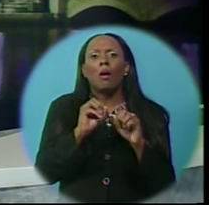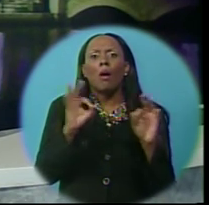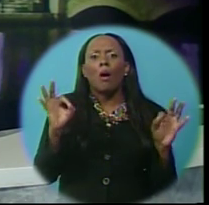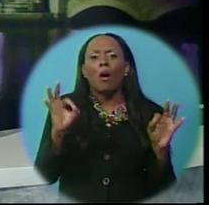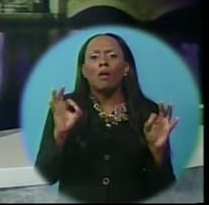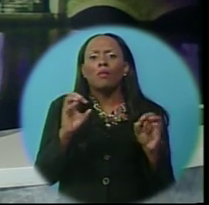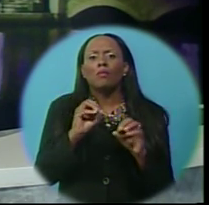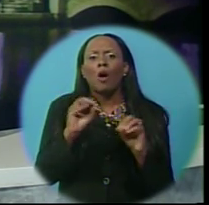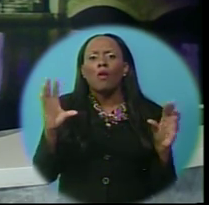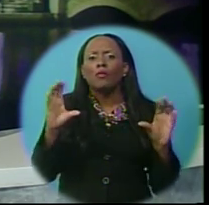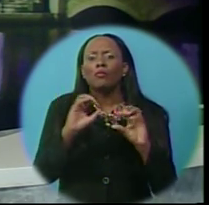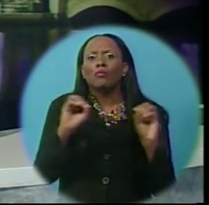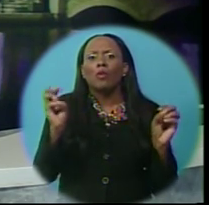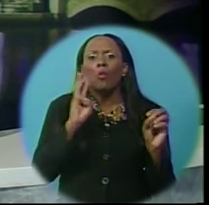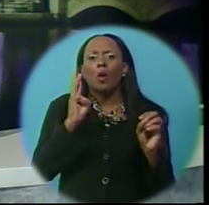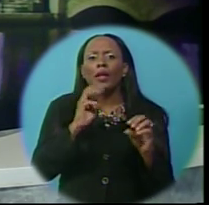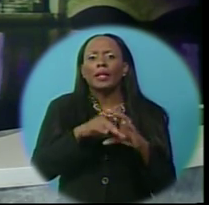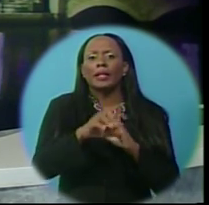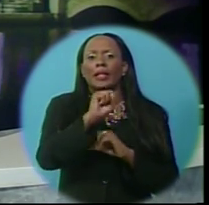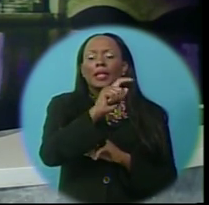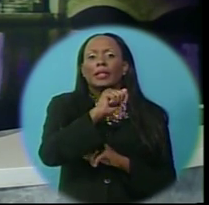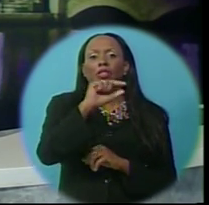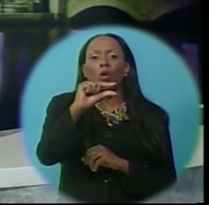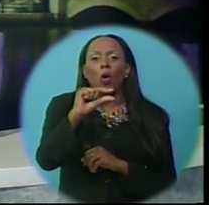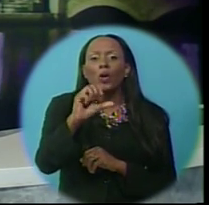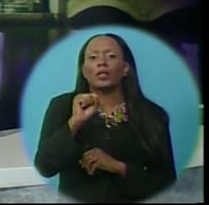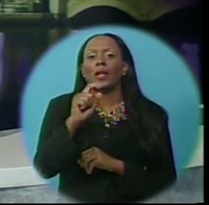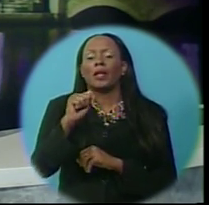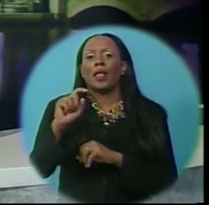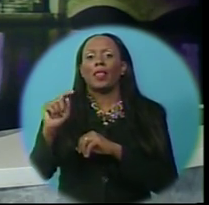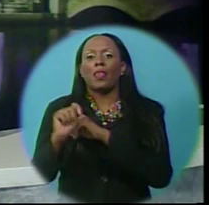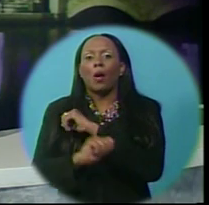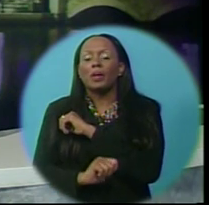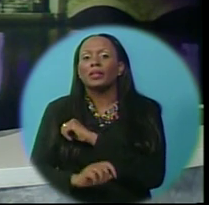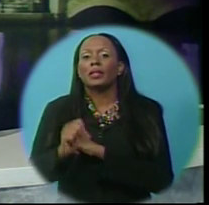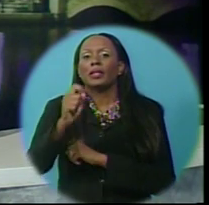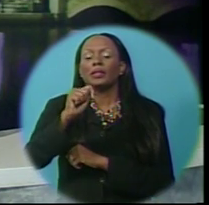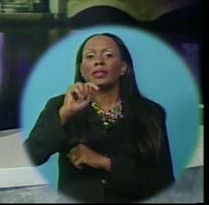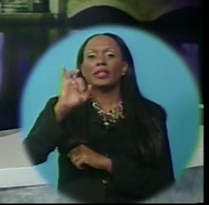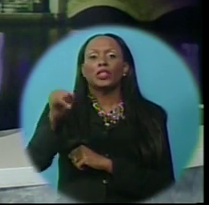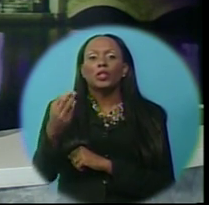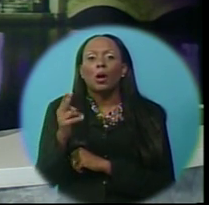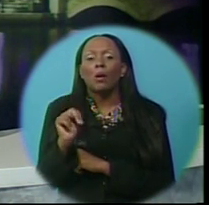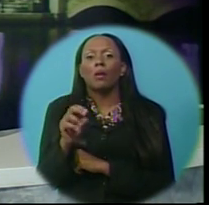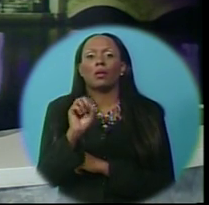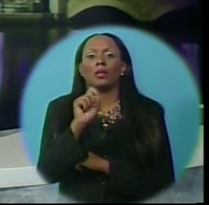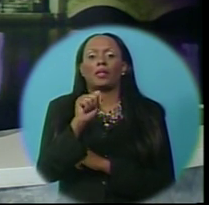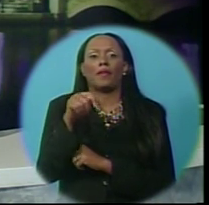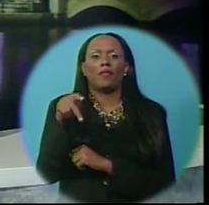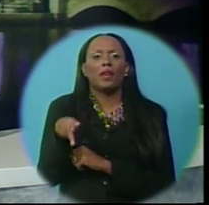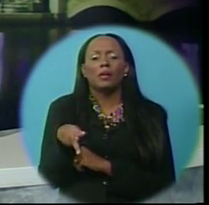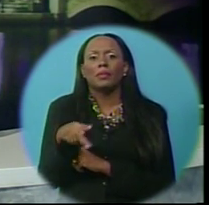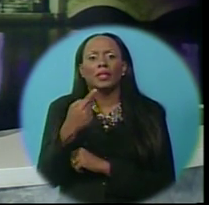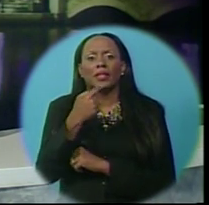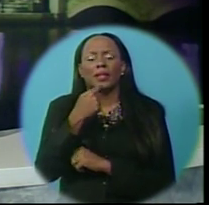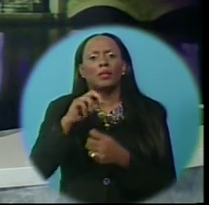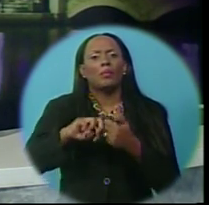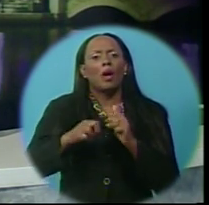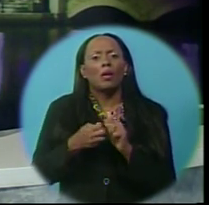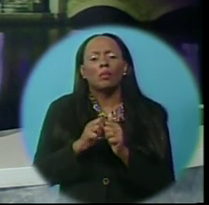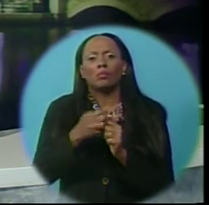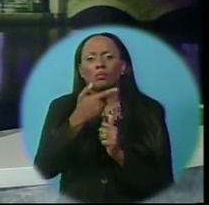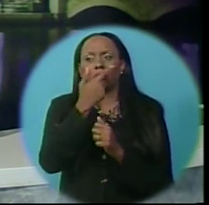few days in parts of St. George, St. Thomas, St. John, and St. Philip. Reports from the authority indicate that the problem